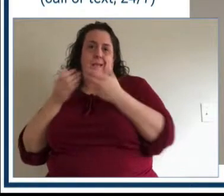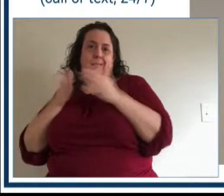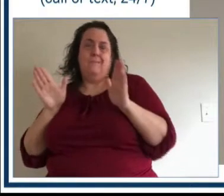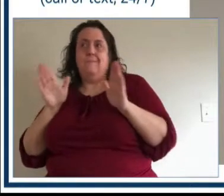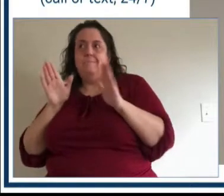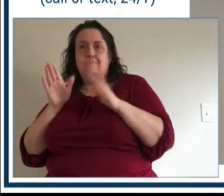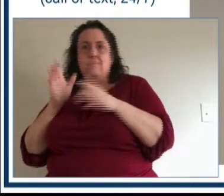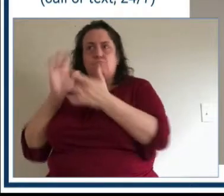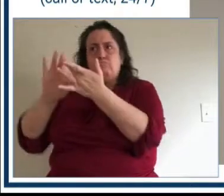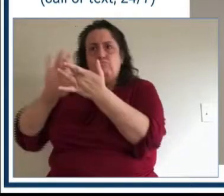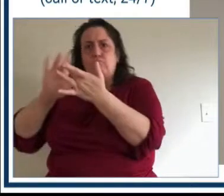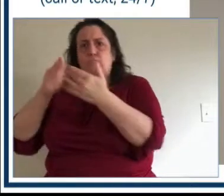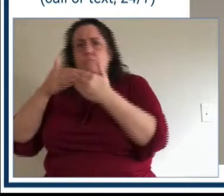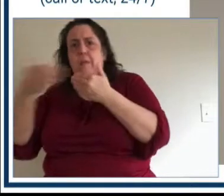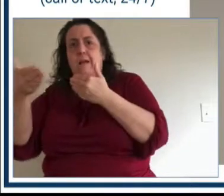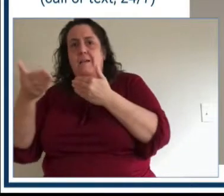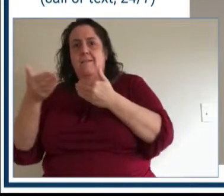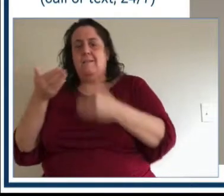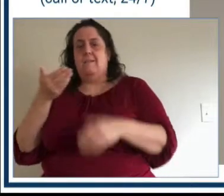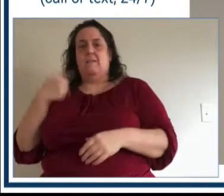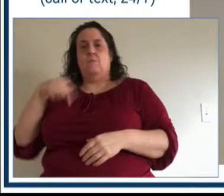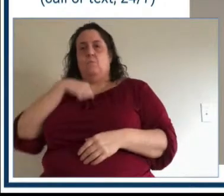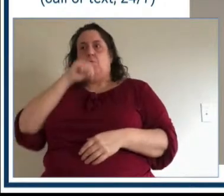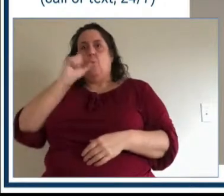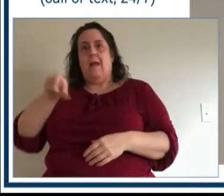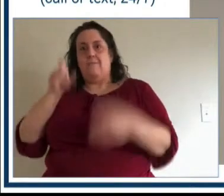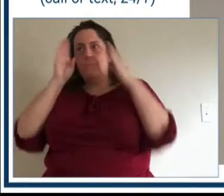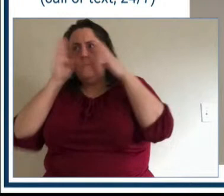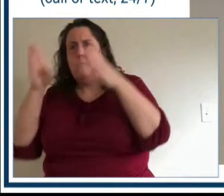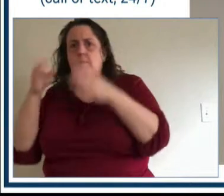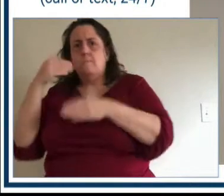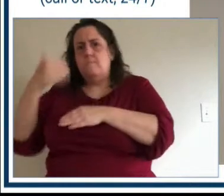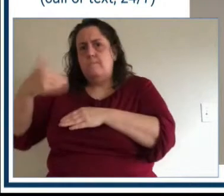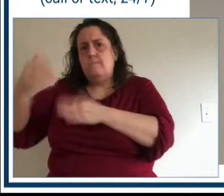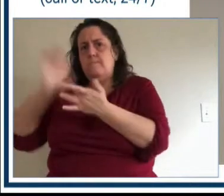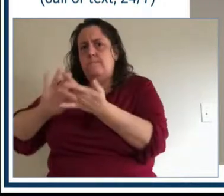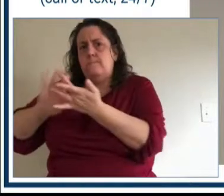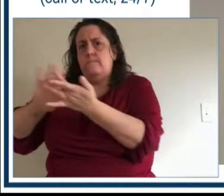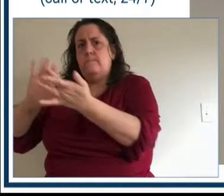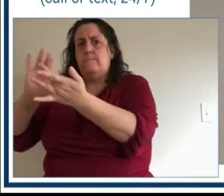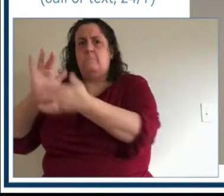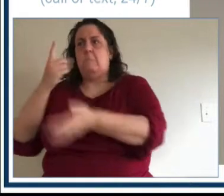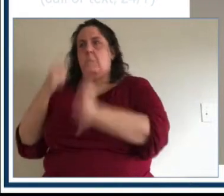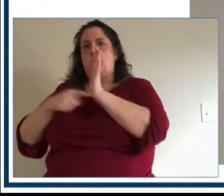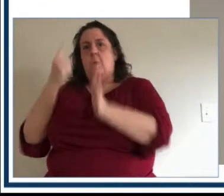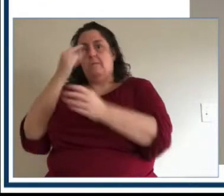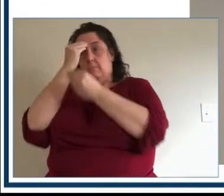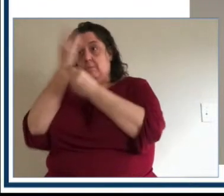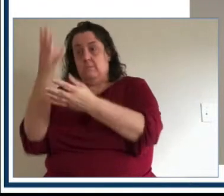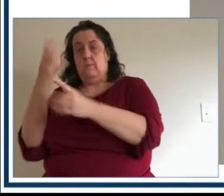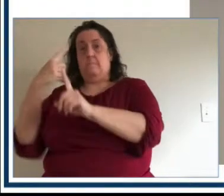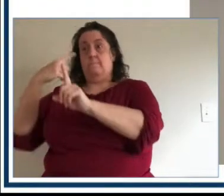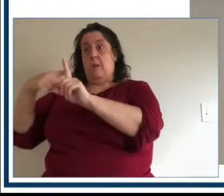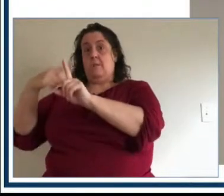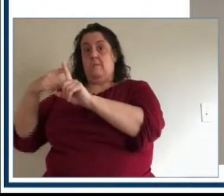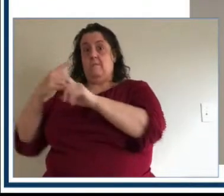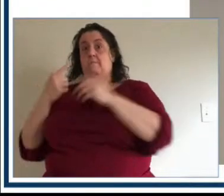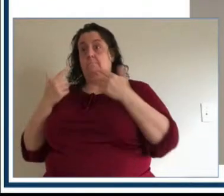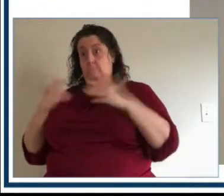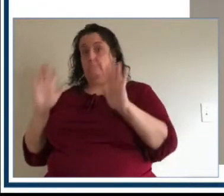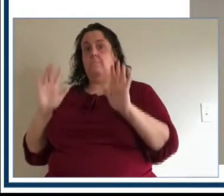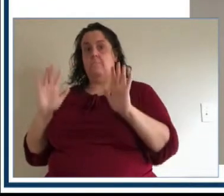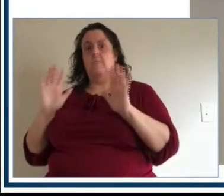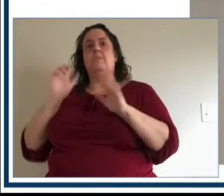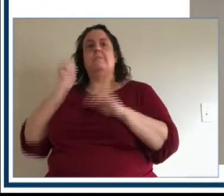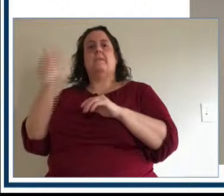attention to every individual case, and what we're doing is already giving people the tools so they can manage